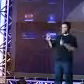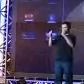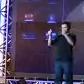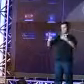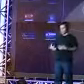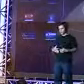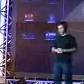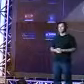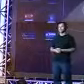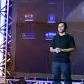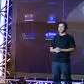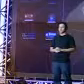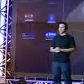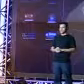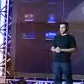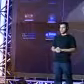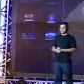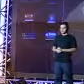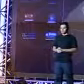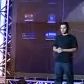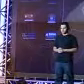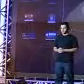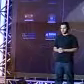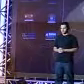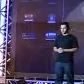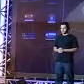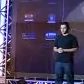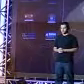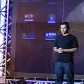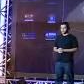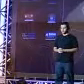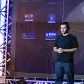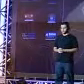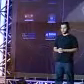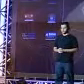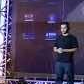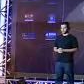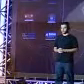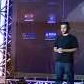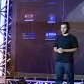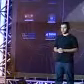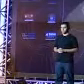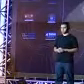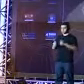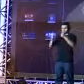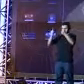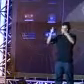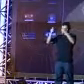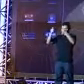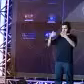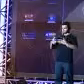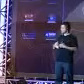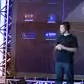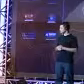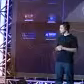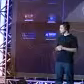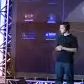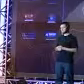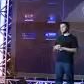you time the number of minutes in every hour that you read